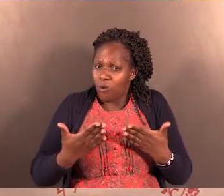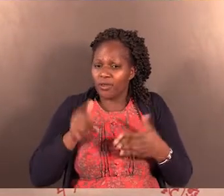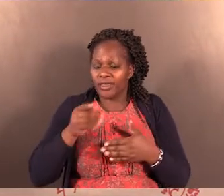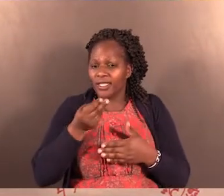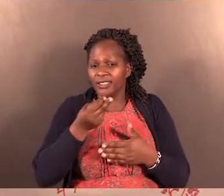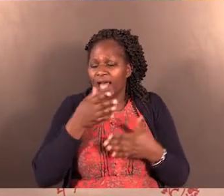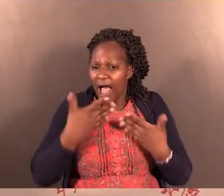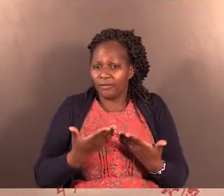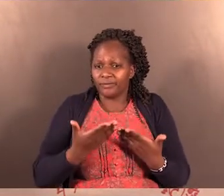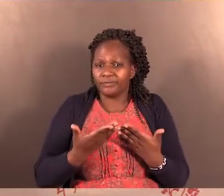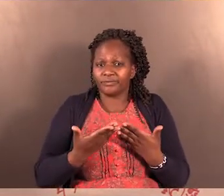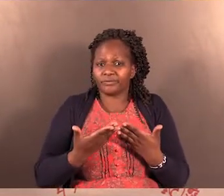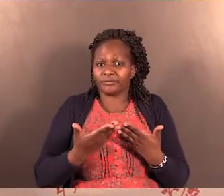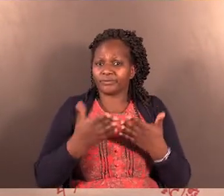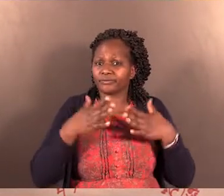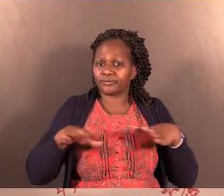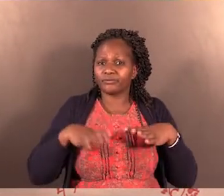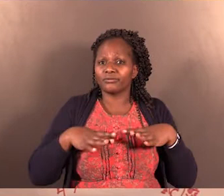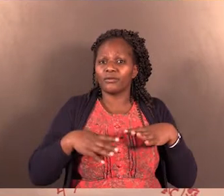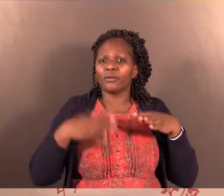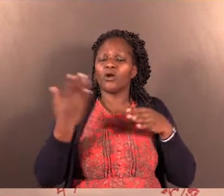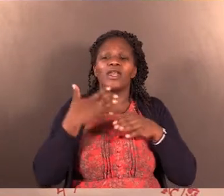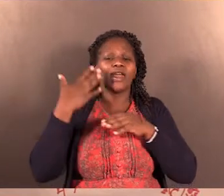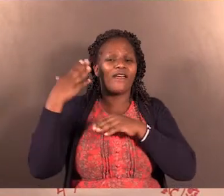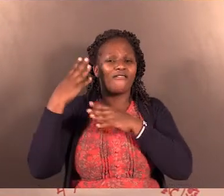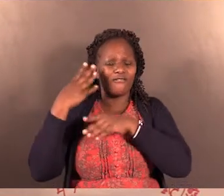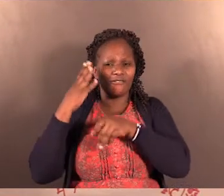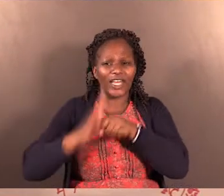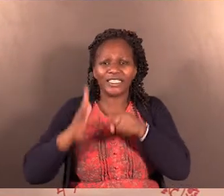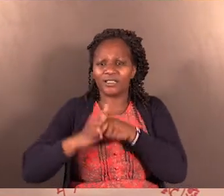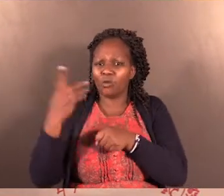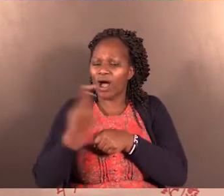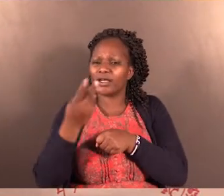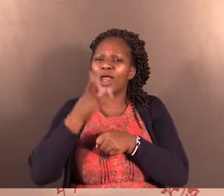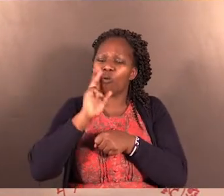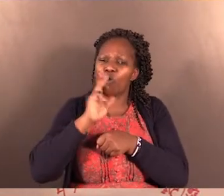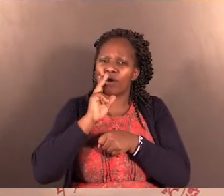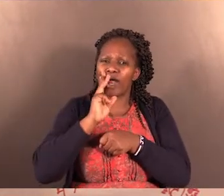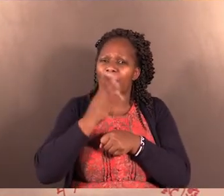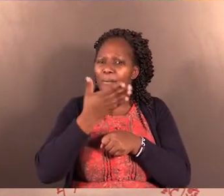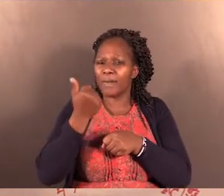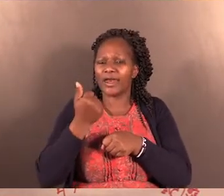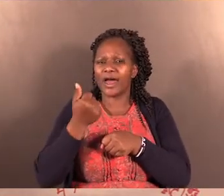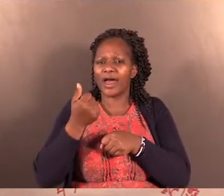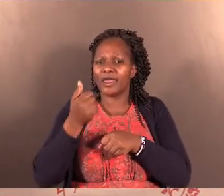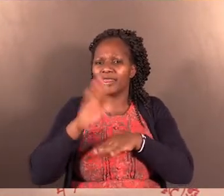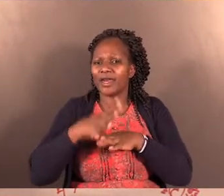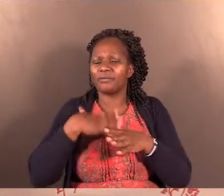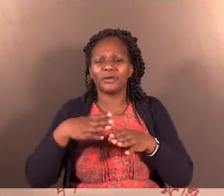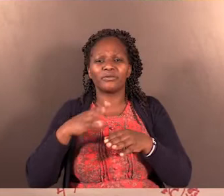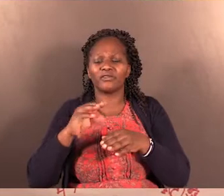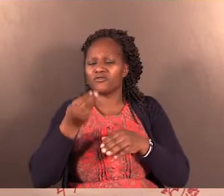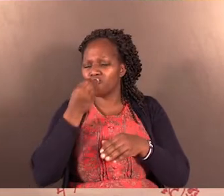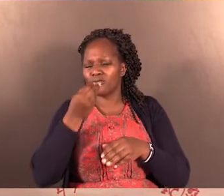how can this be? How can these people just take vegetables and water and be better than those people who are taking